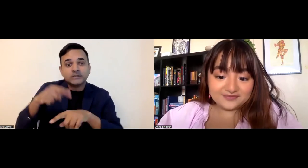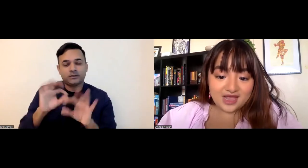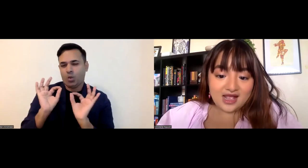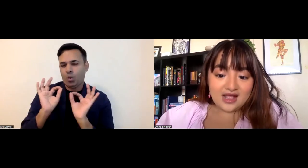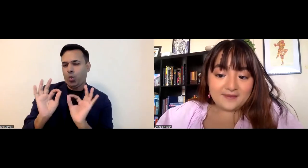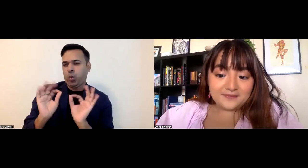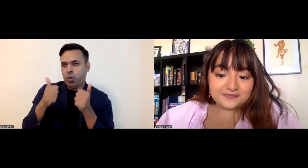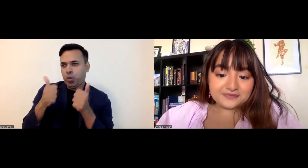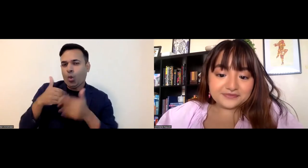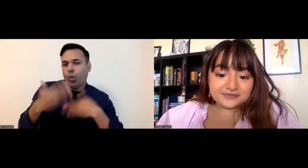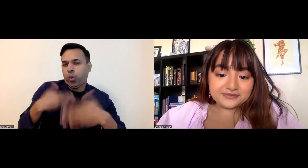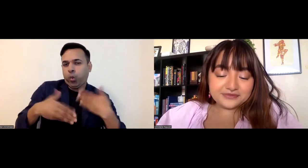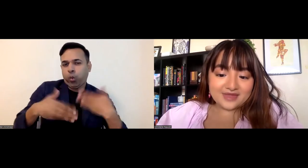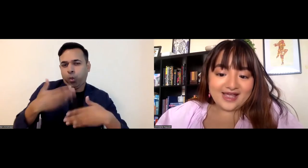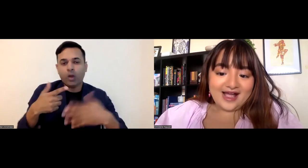sign.